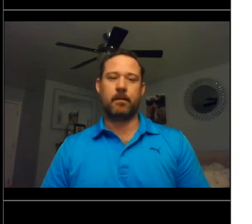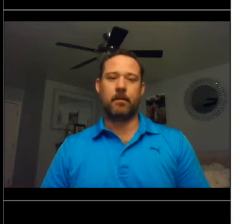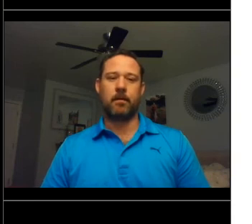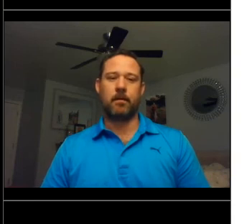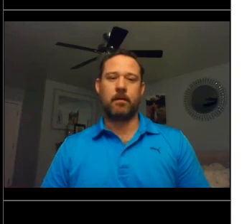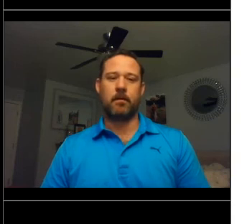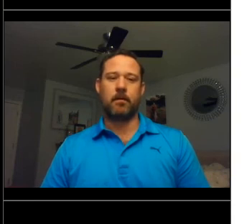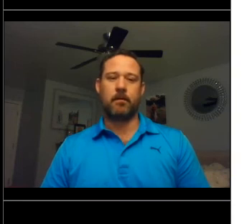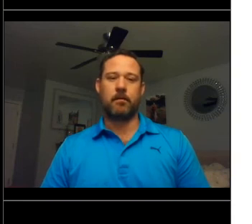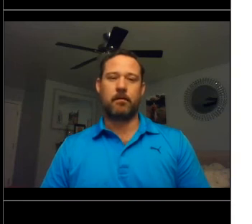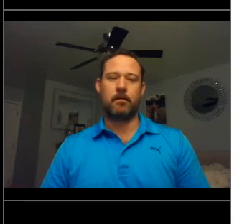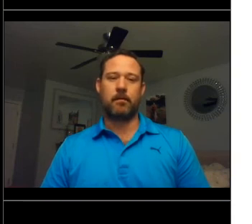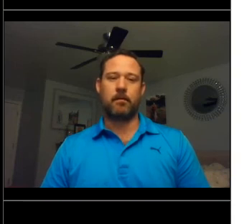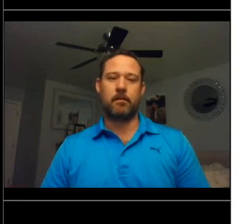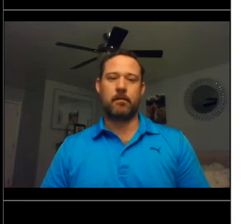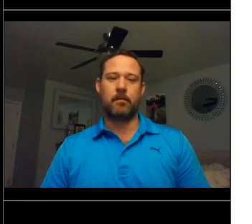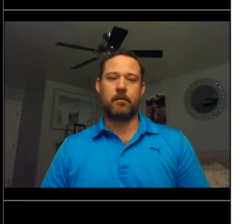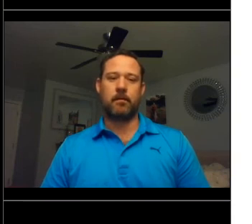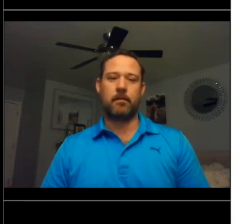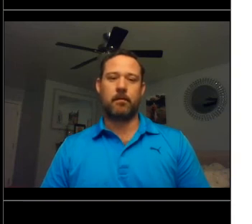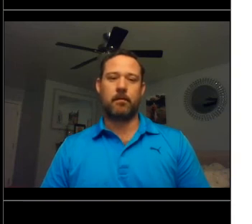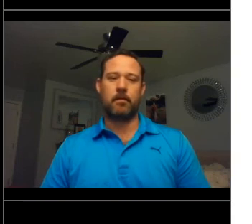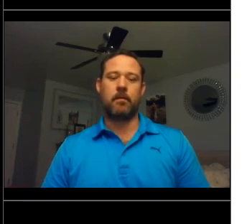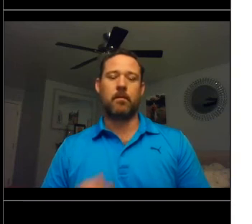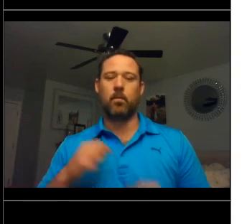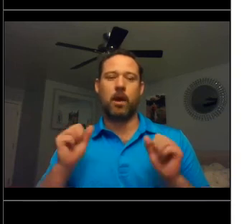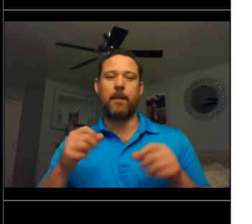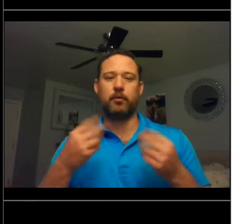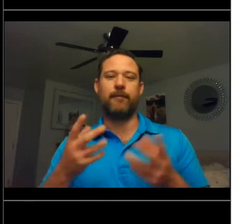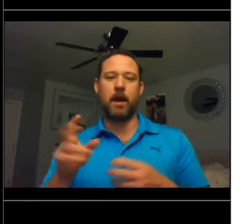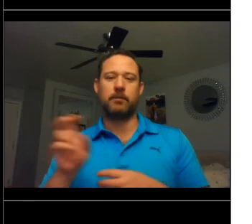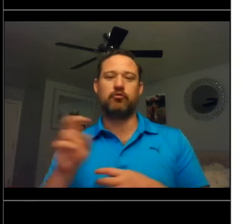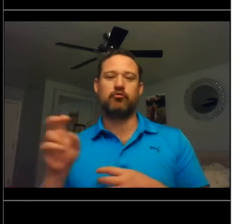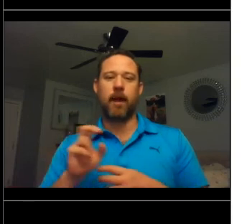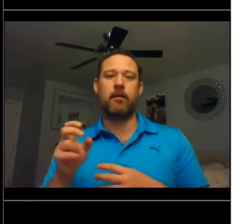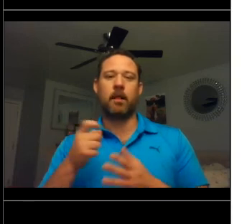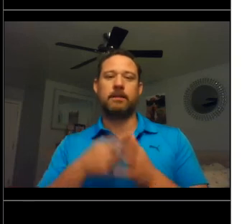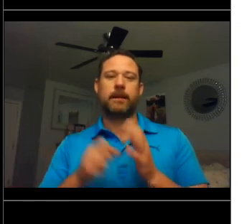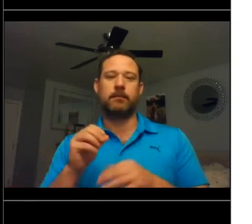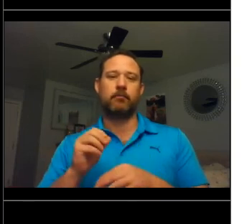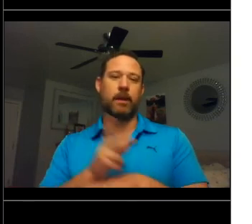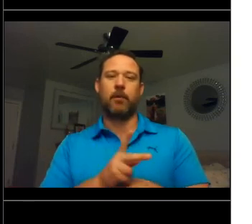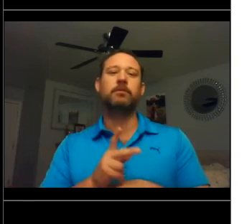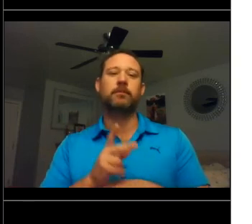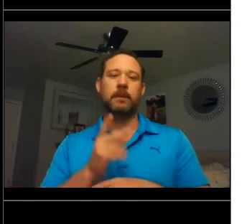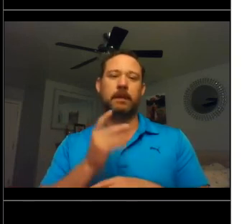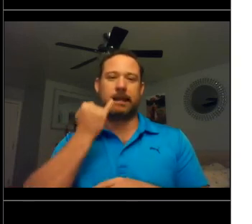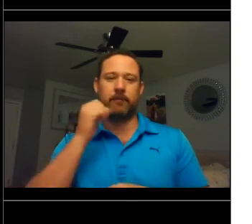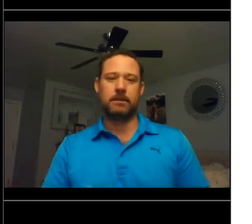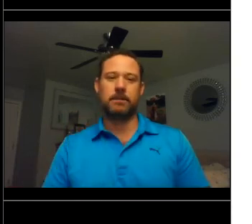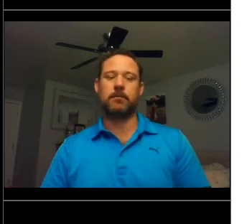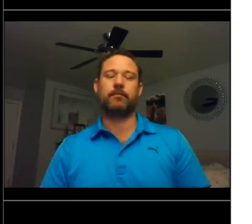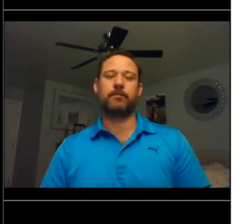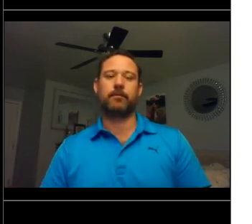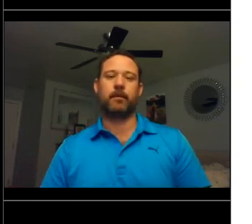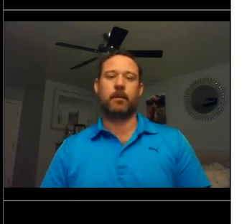and that we are able to provide travel reimbursements for travel.